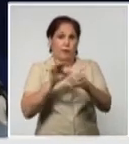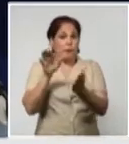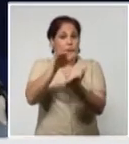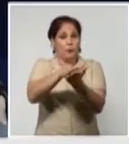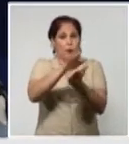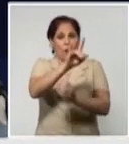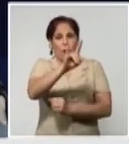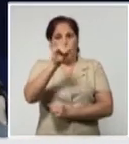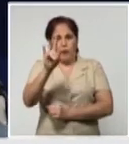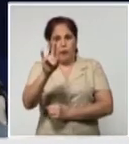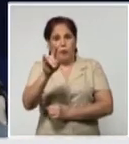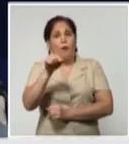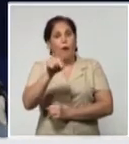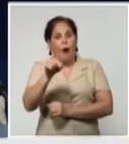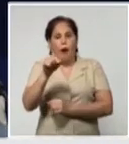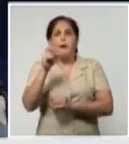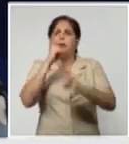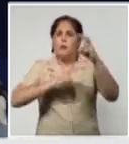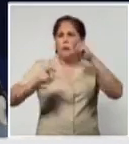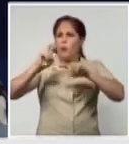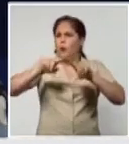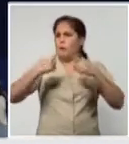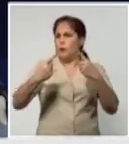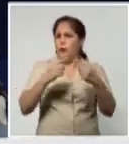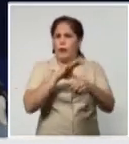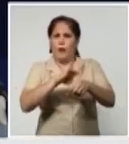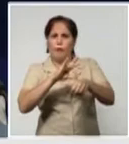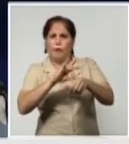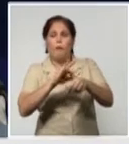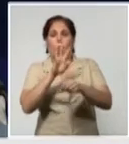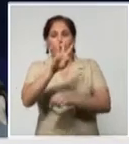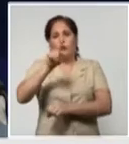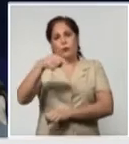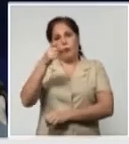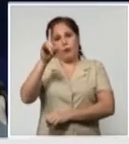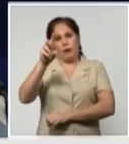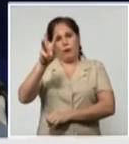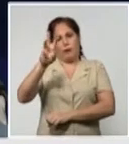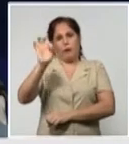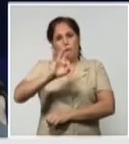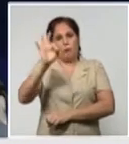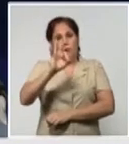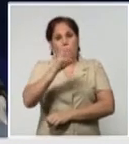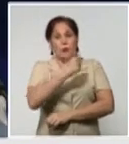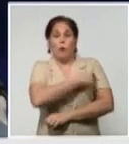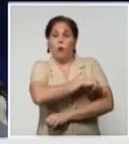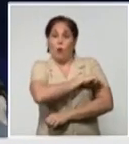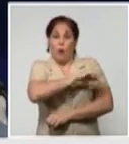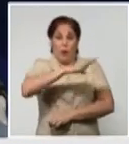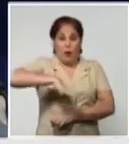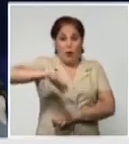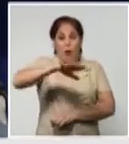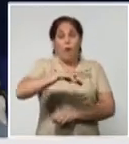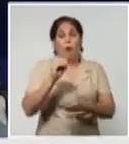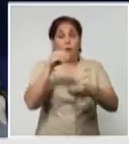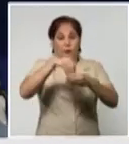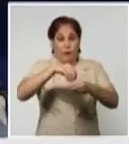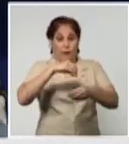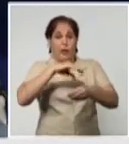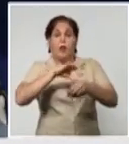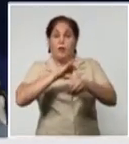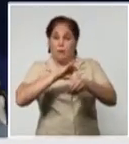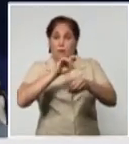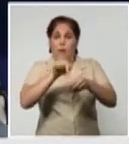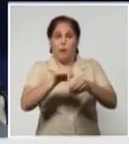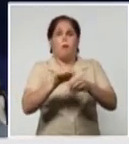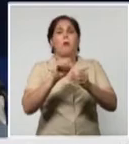In 99 cases, the source of infection is being sought for 4.3 of the cases, and 161 people, the number